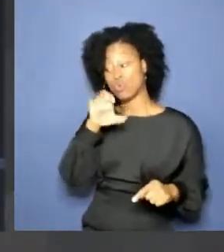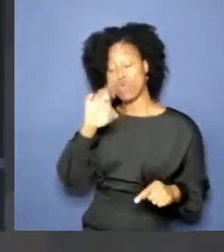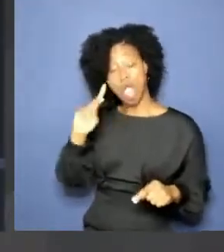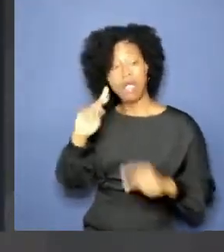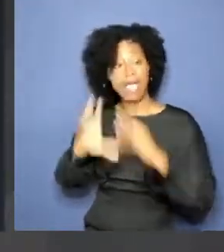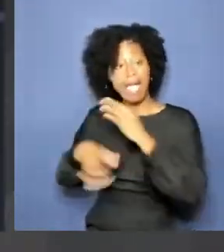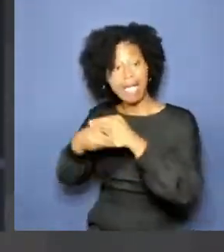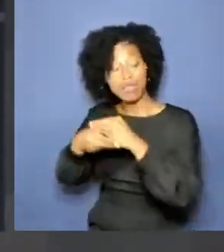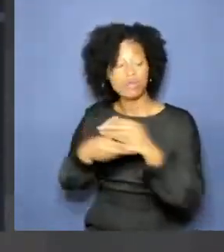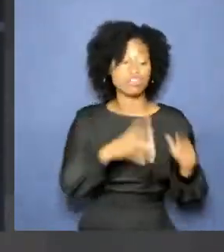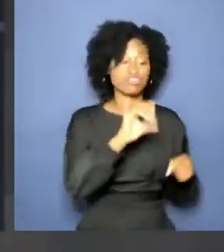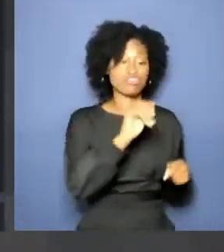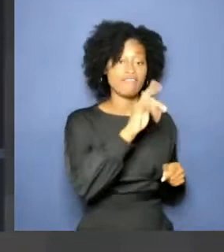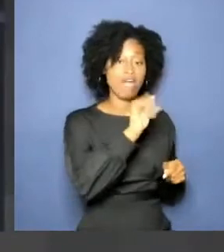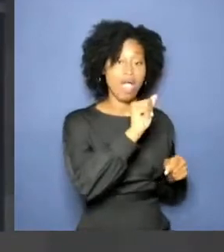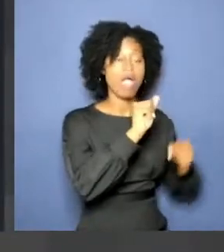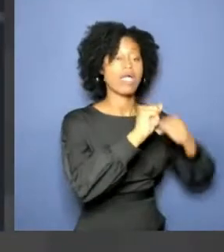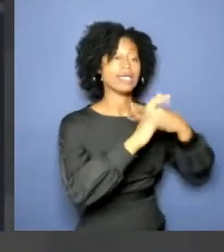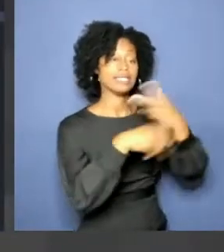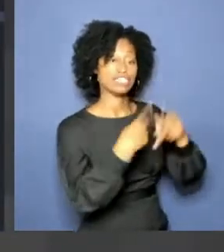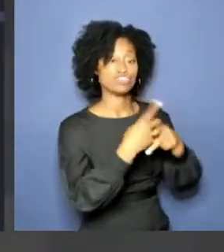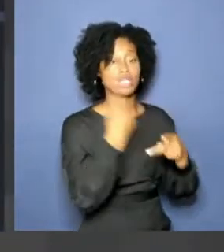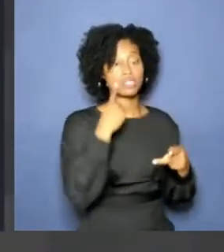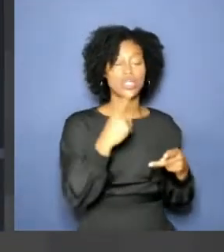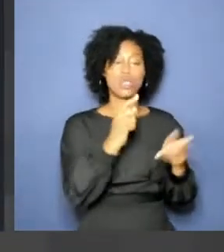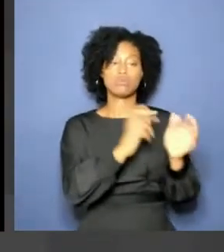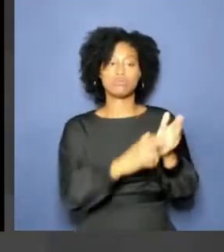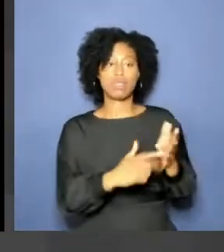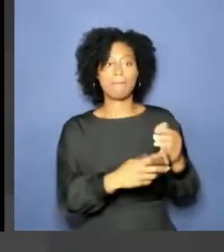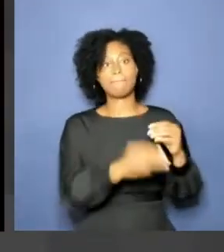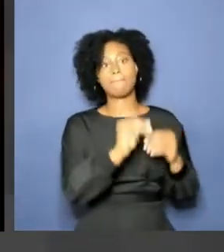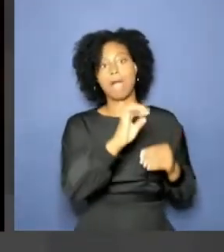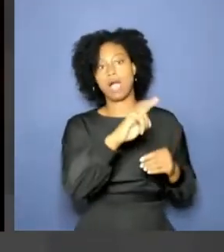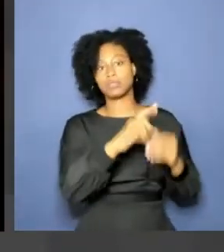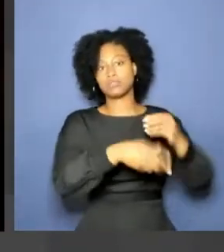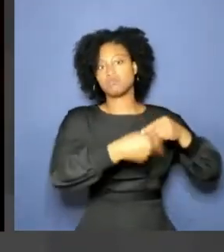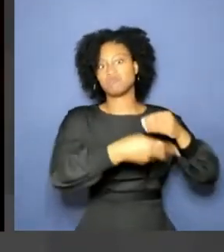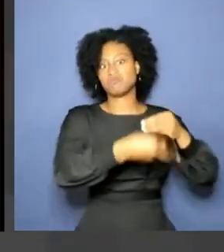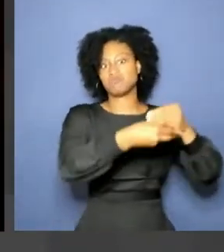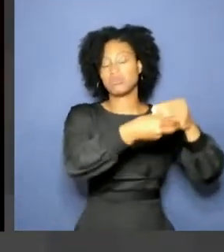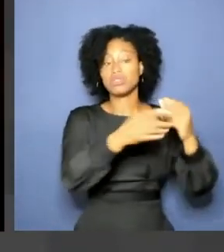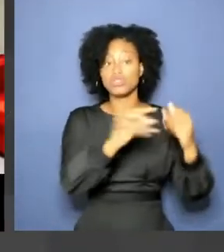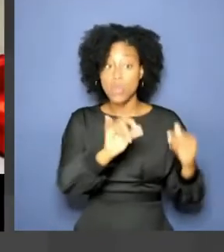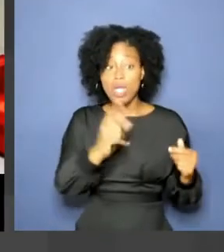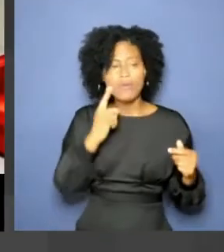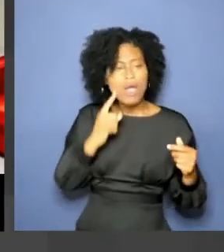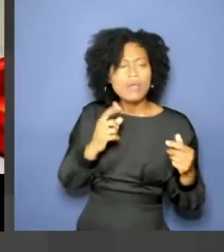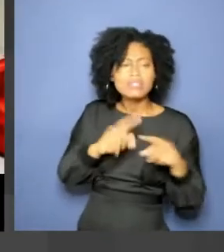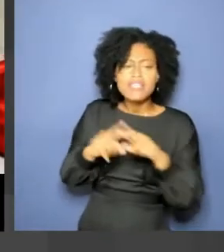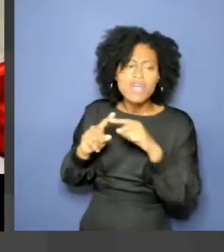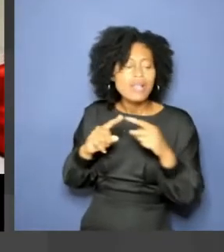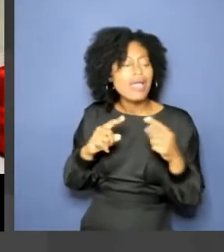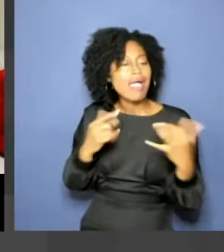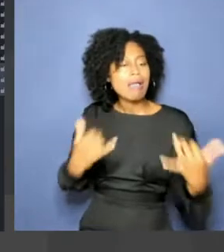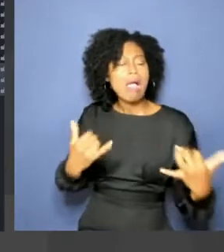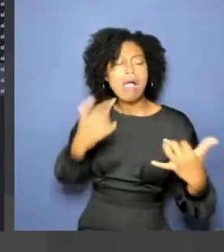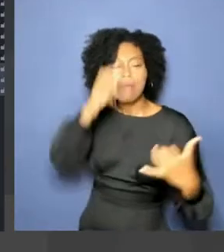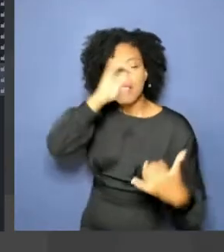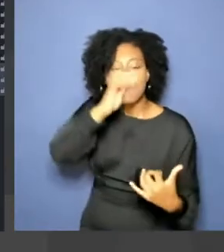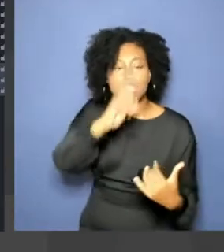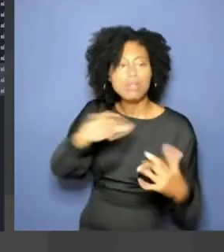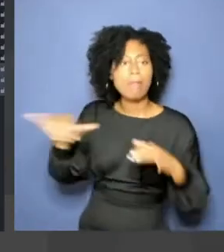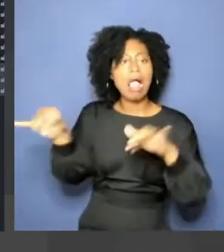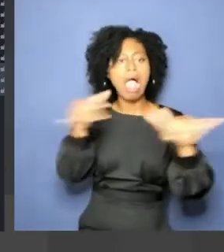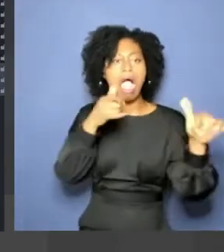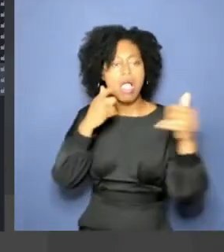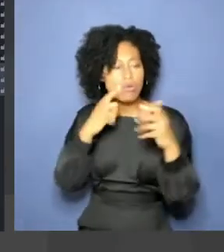mods. The program is used by Minecraft creators all around the world to create models, animations and player skins. Almost